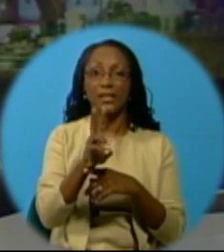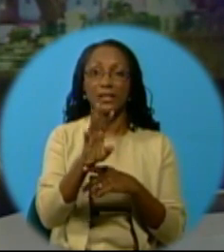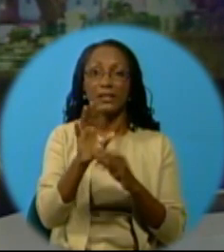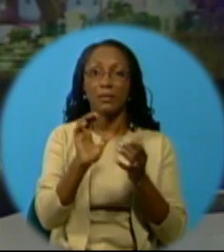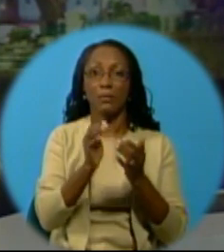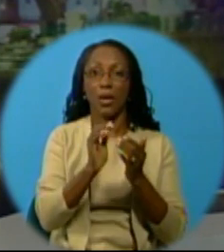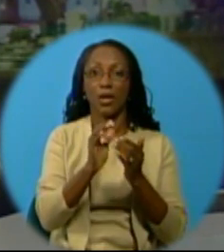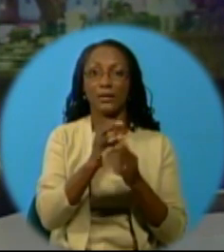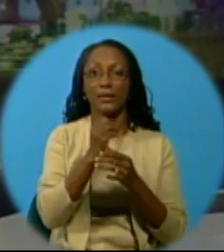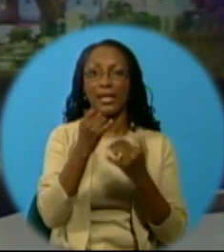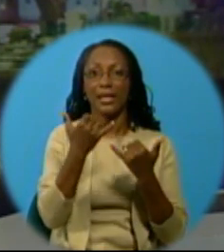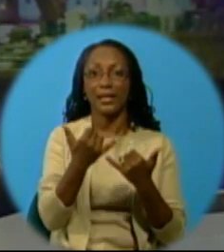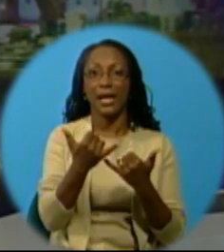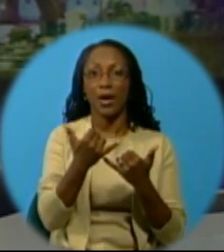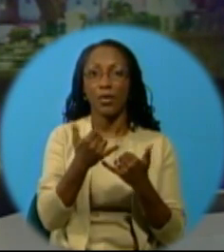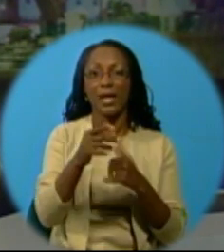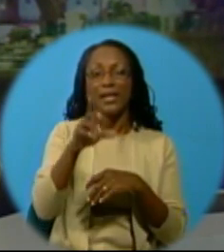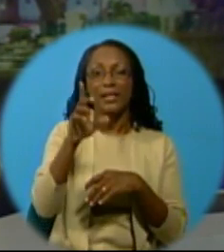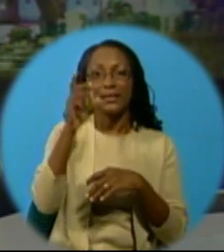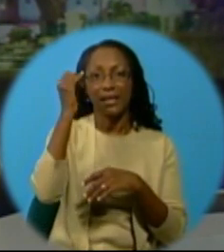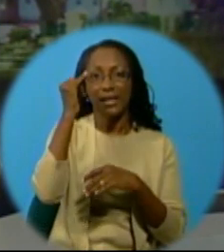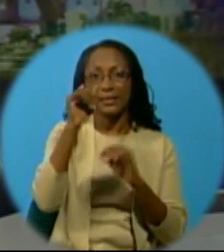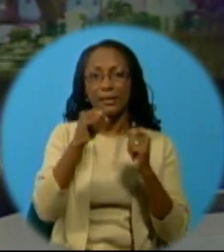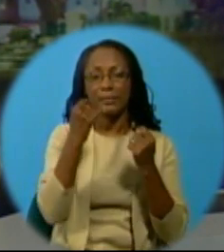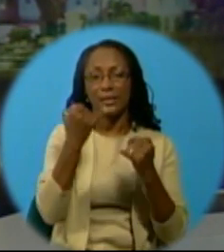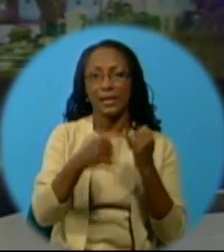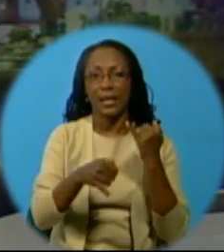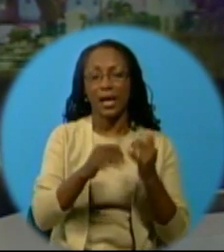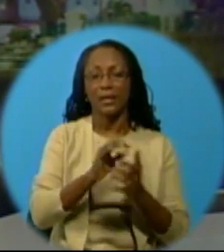Daredevils are last on 4. Here are the highlights.